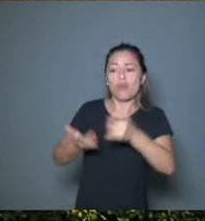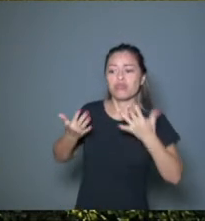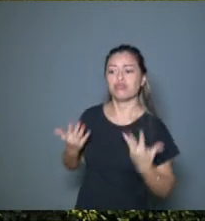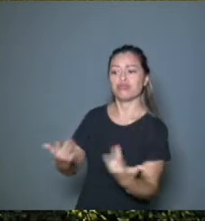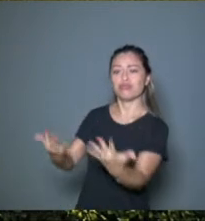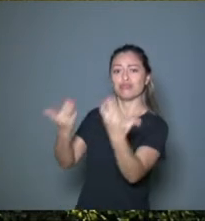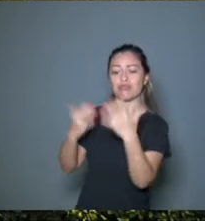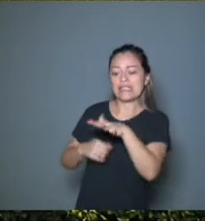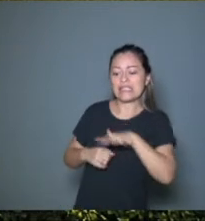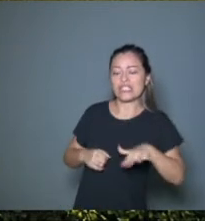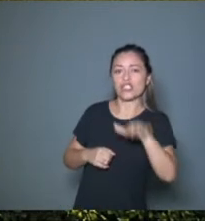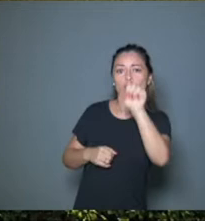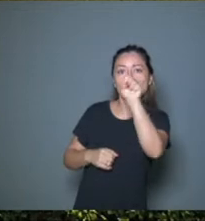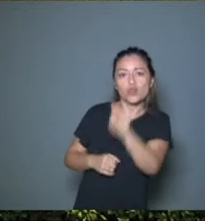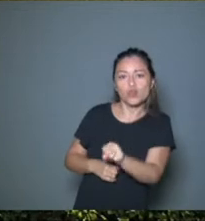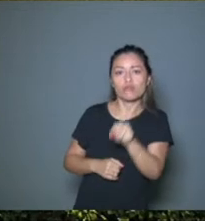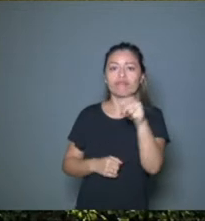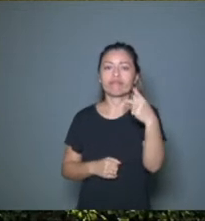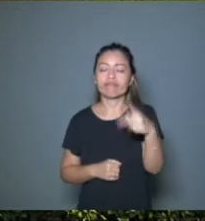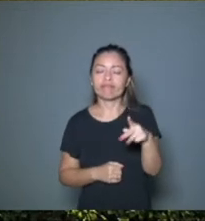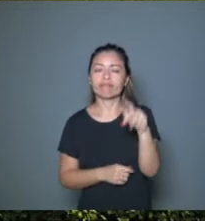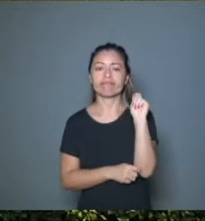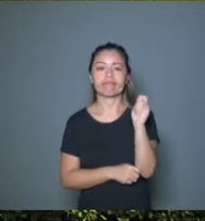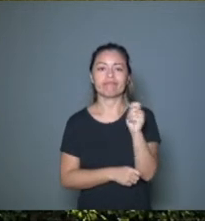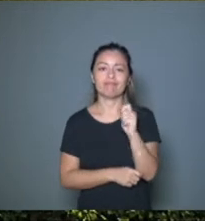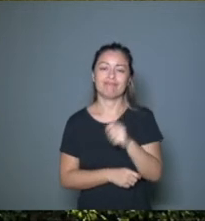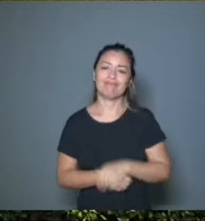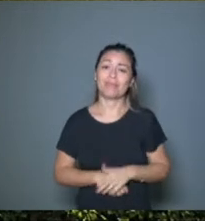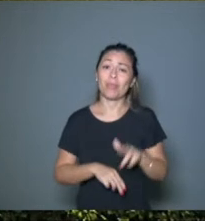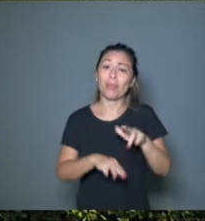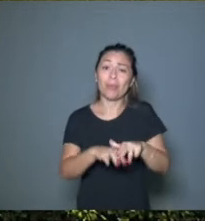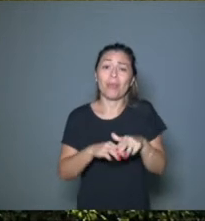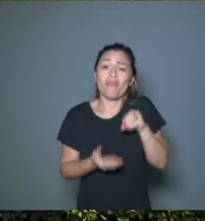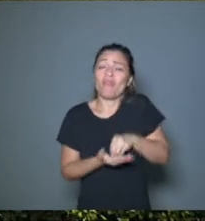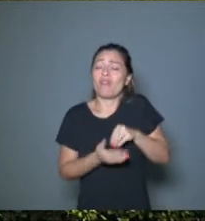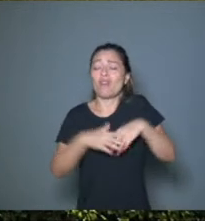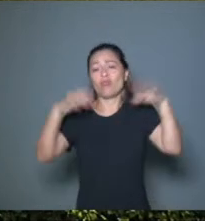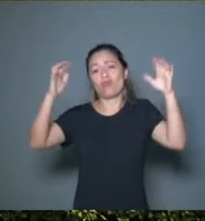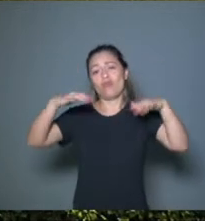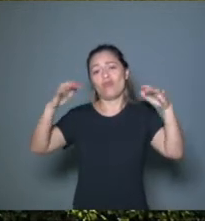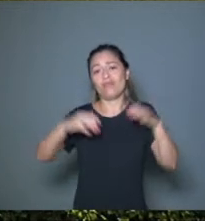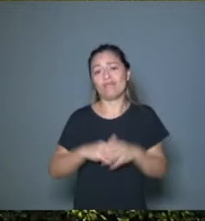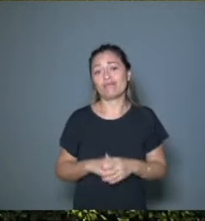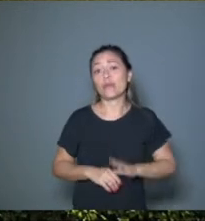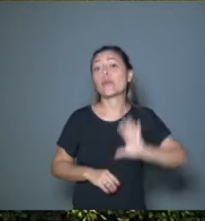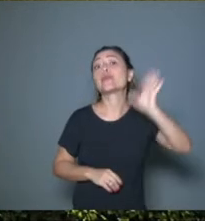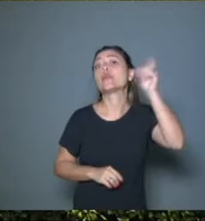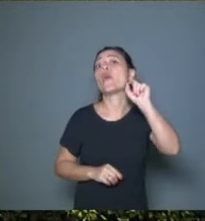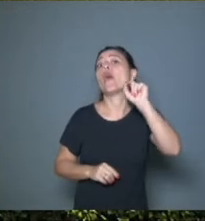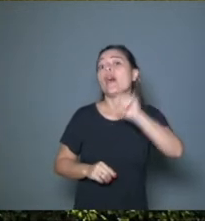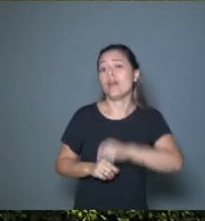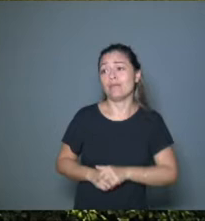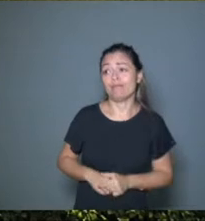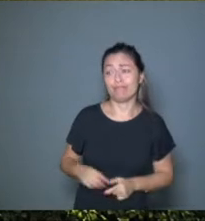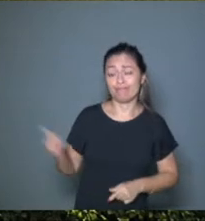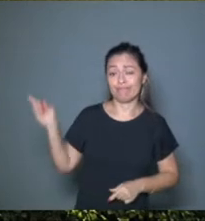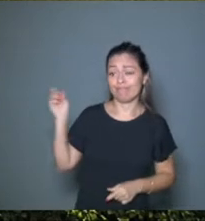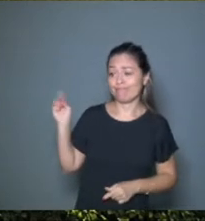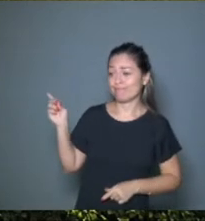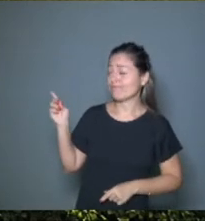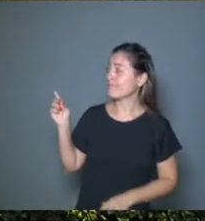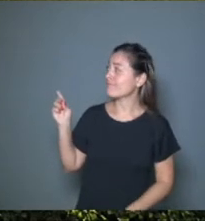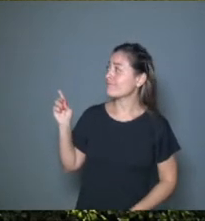were not produced in southern Brazil, Paraguay, and Argentina. So what happened to